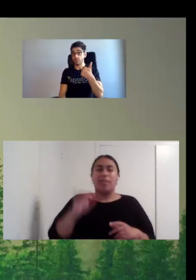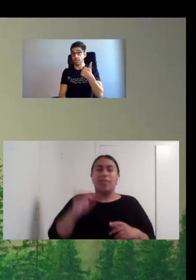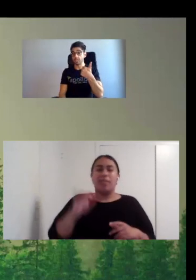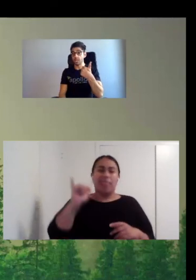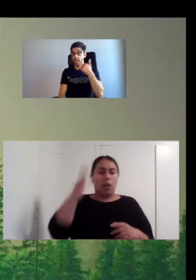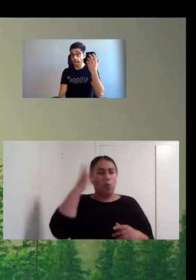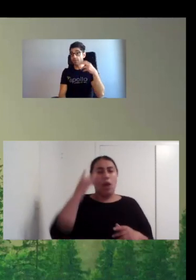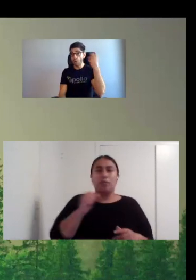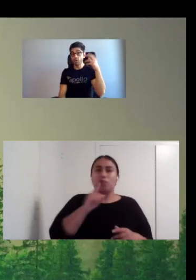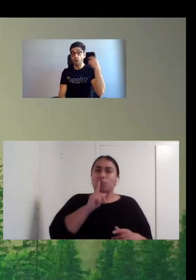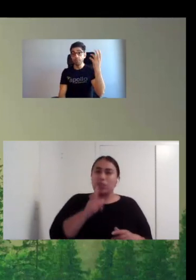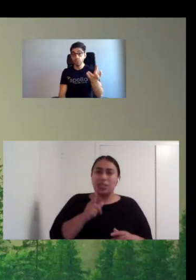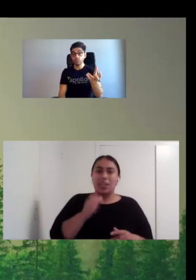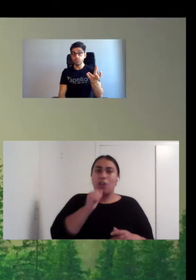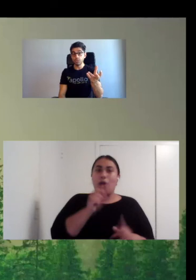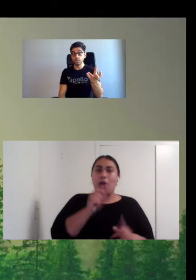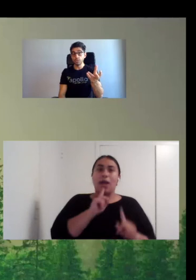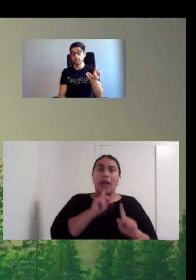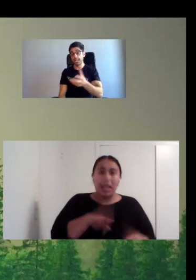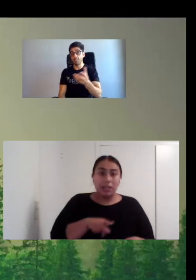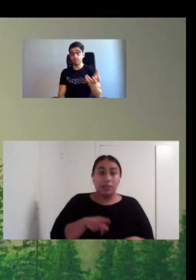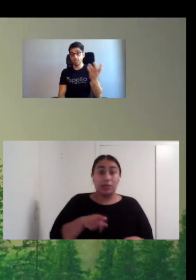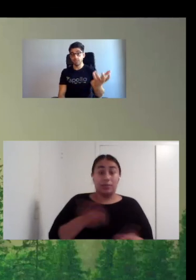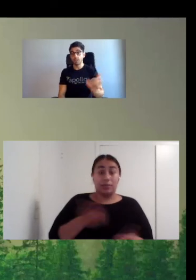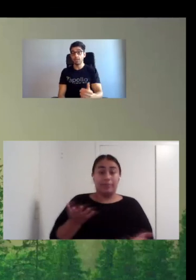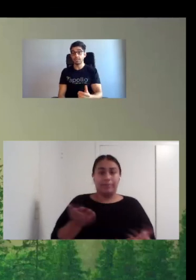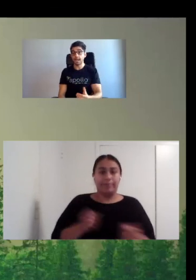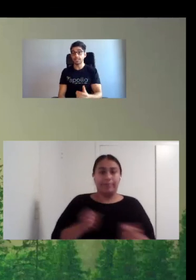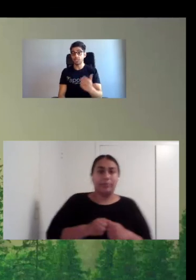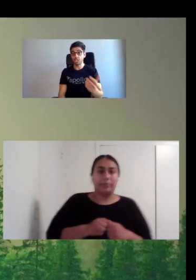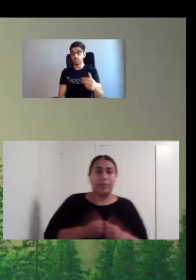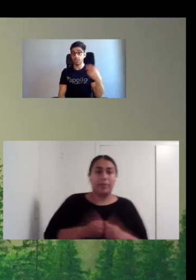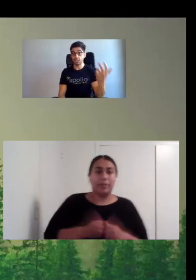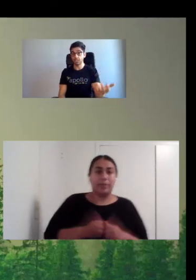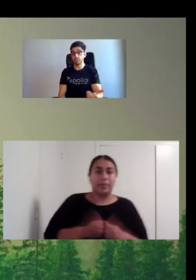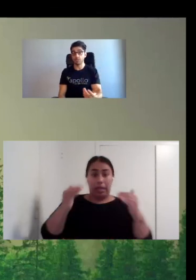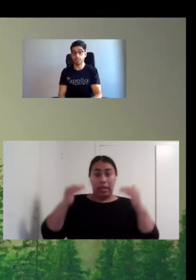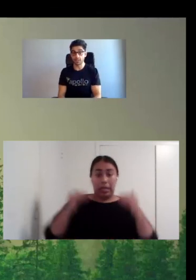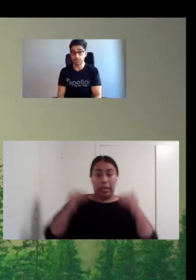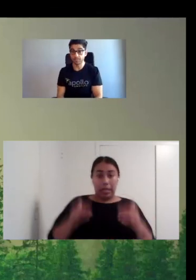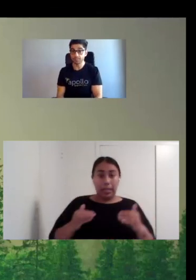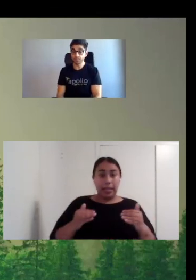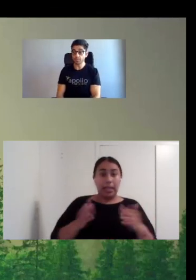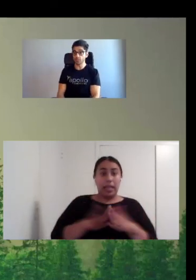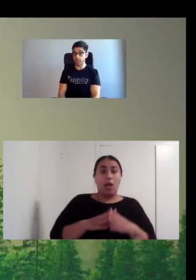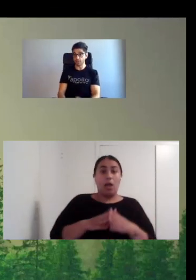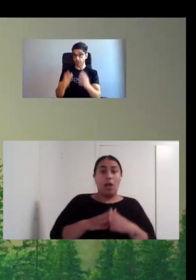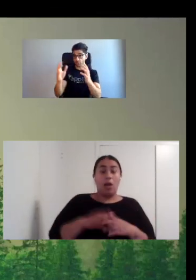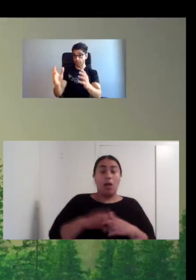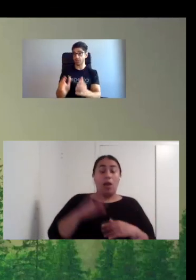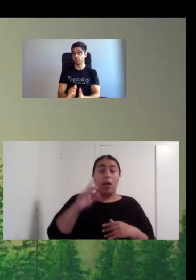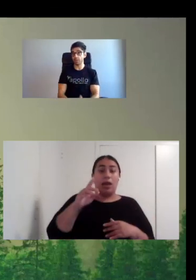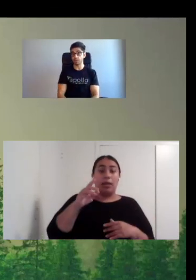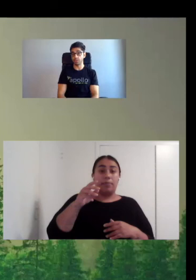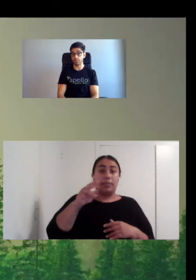issues that arise and the overall mood that can be attacked and changed and adjusted with MS. So that was a very